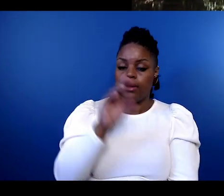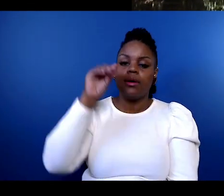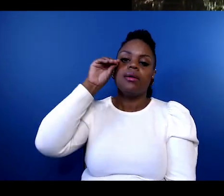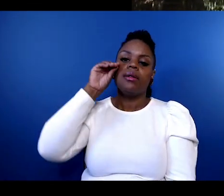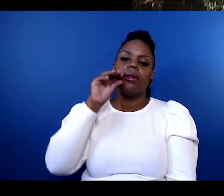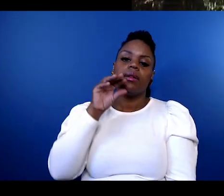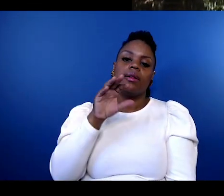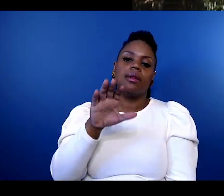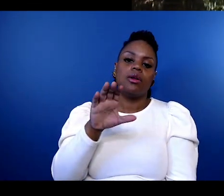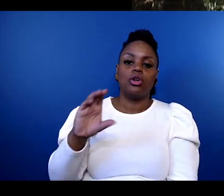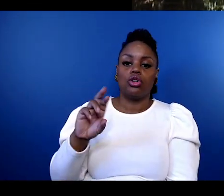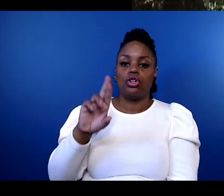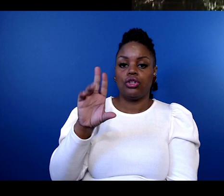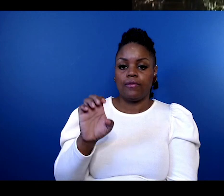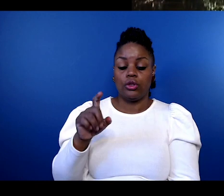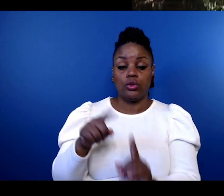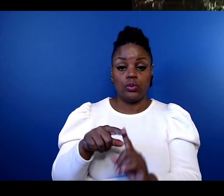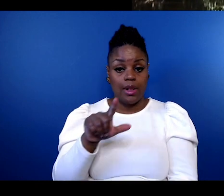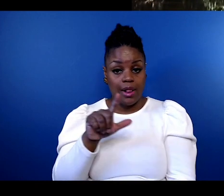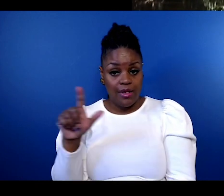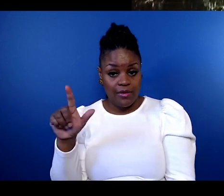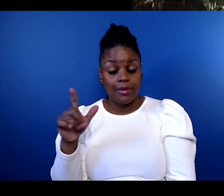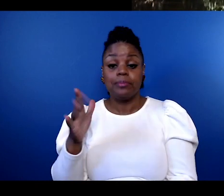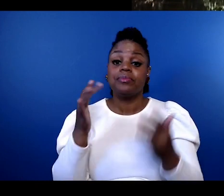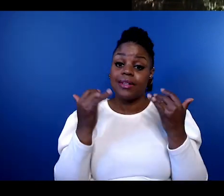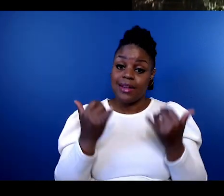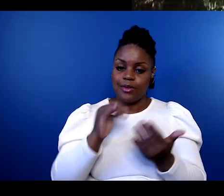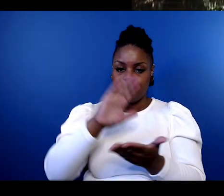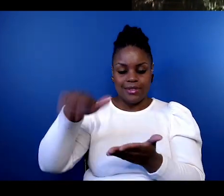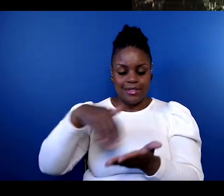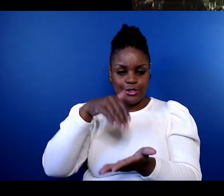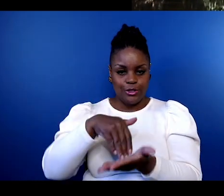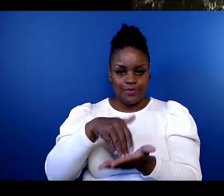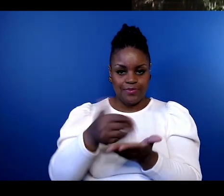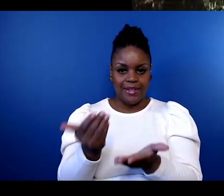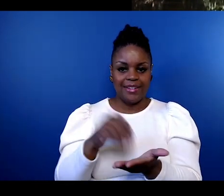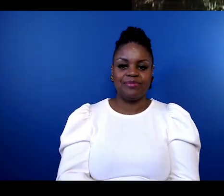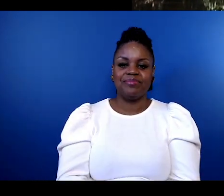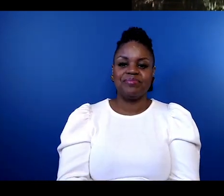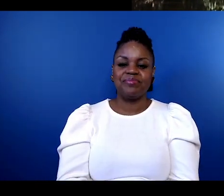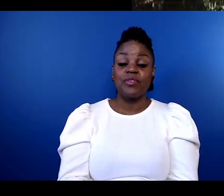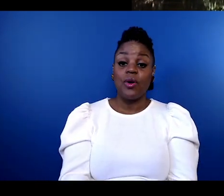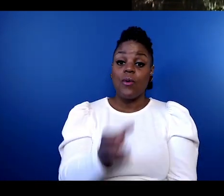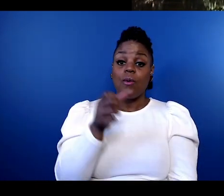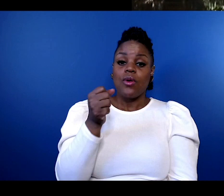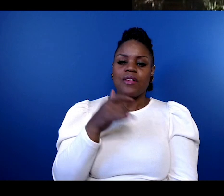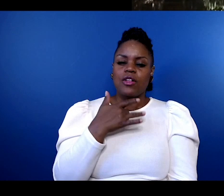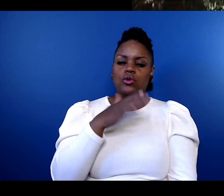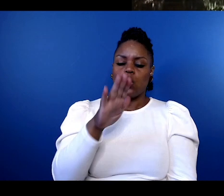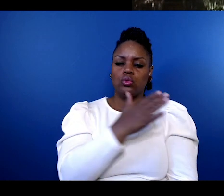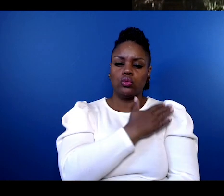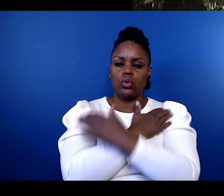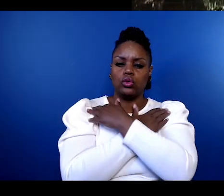Exhale, curve to the left. Bring it back to center. Hold here with the back in a curve. Pressing